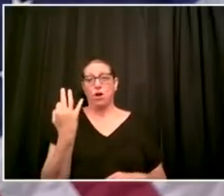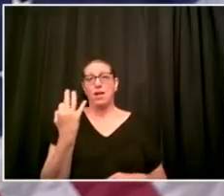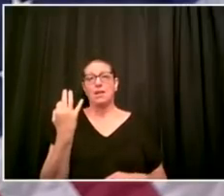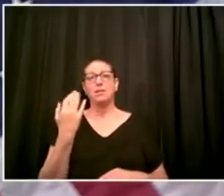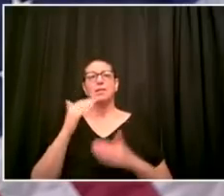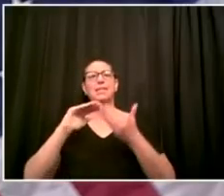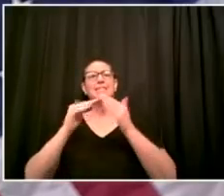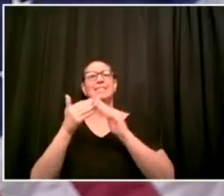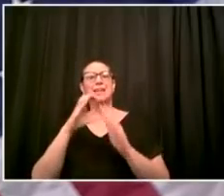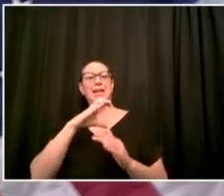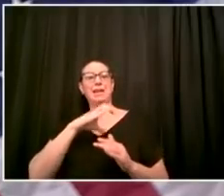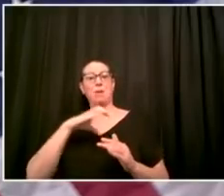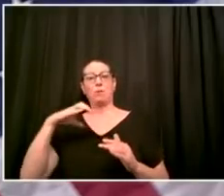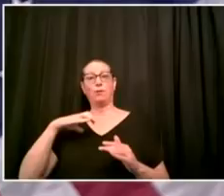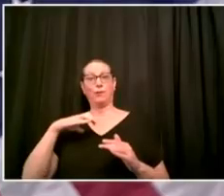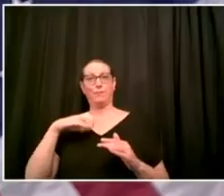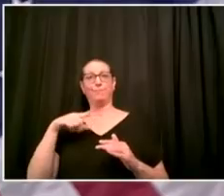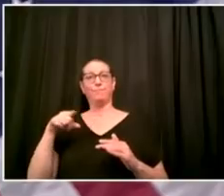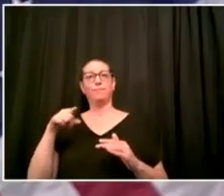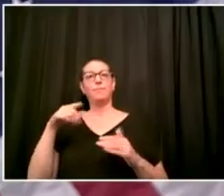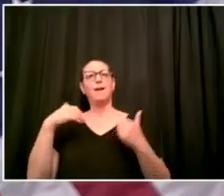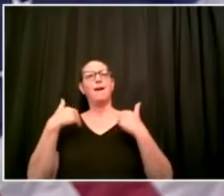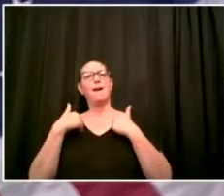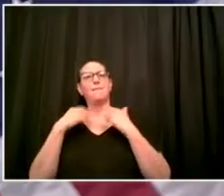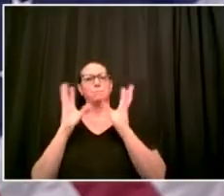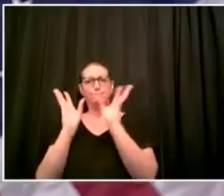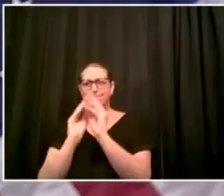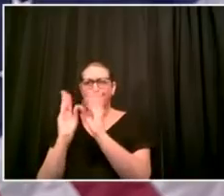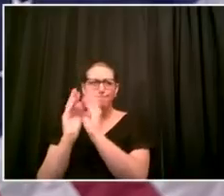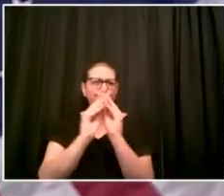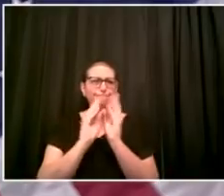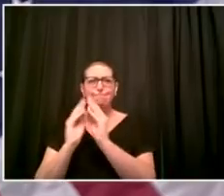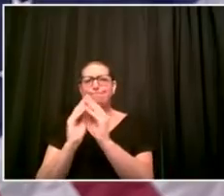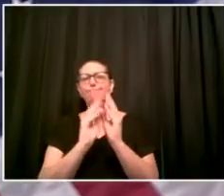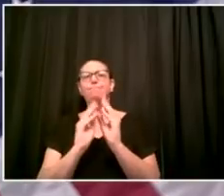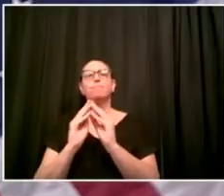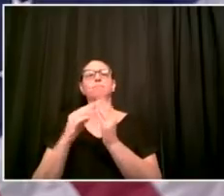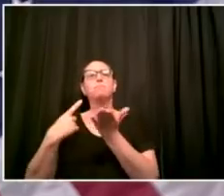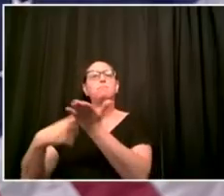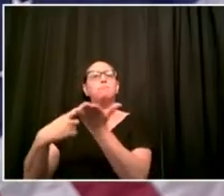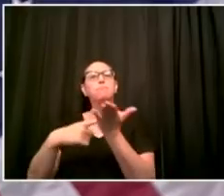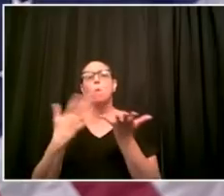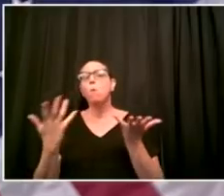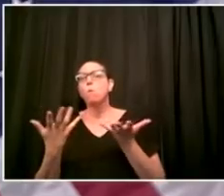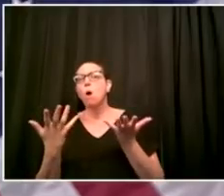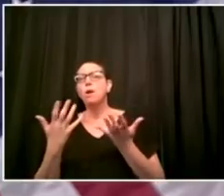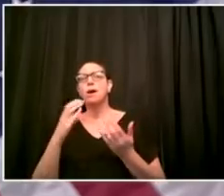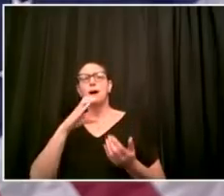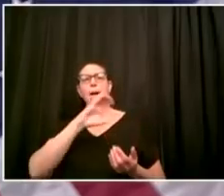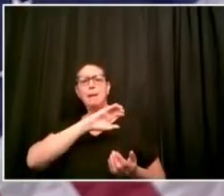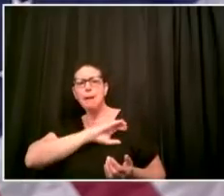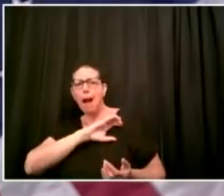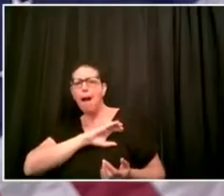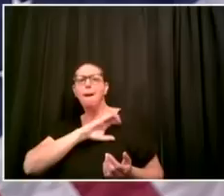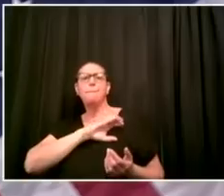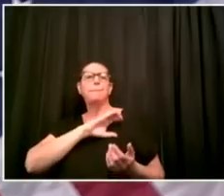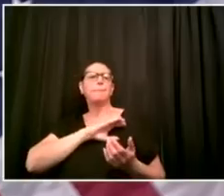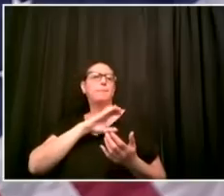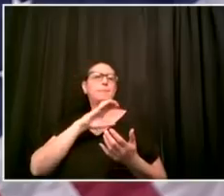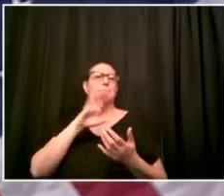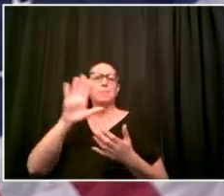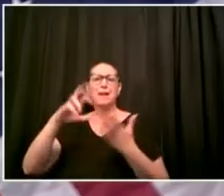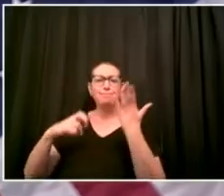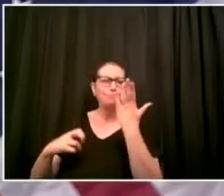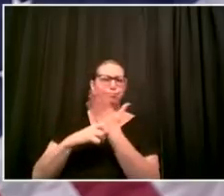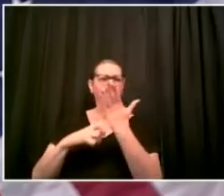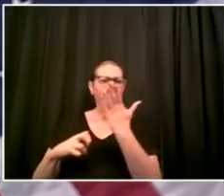enforcement of social distancing by the NYPD. Now, at that hearing, the NYPD leadership was resistant to sharing that